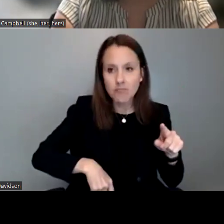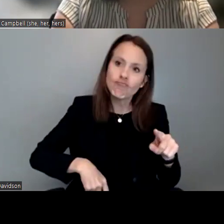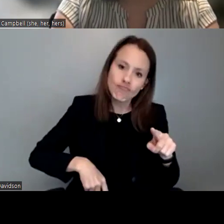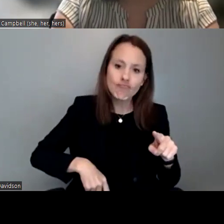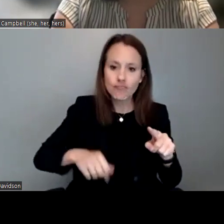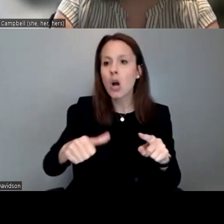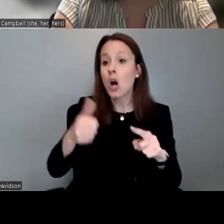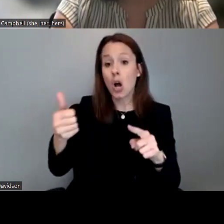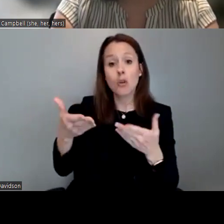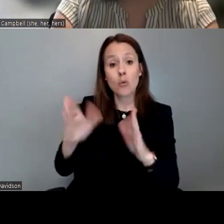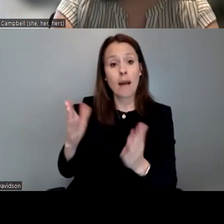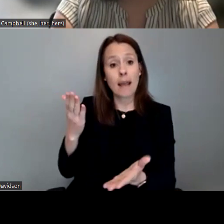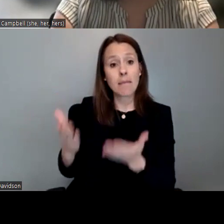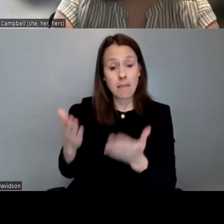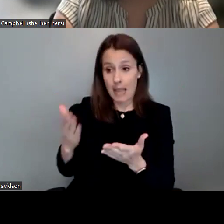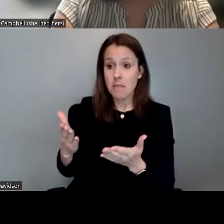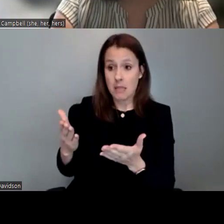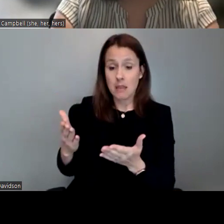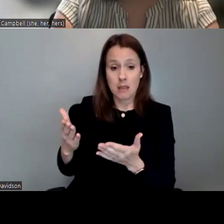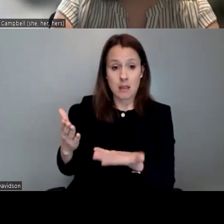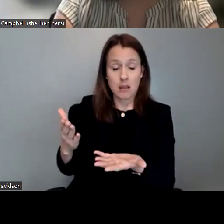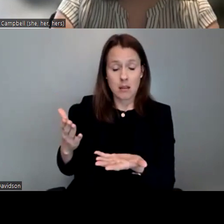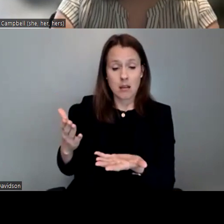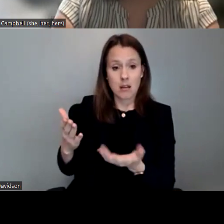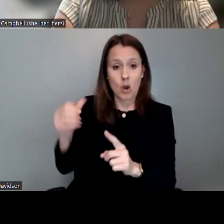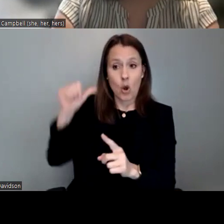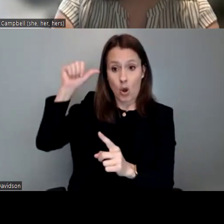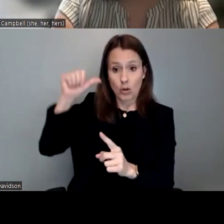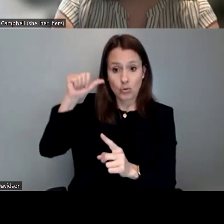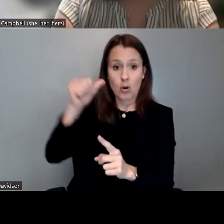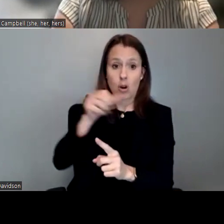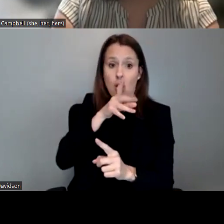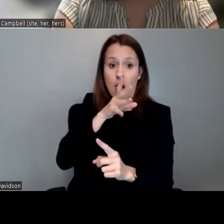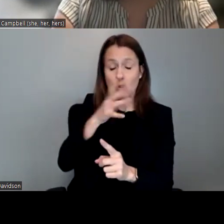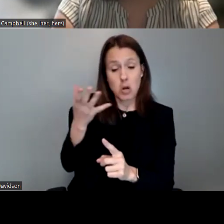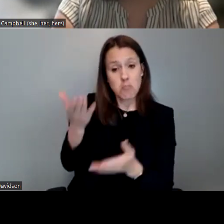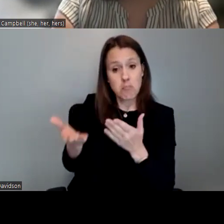method may be making sure that it's in an audible or